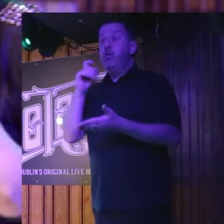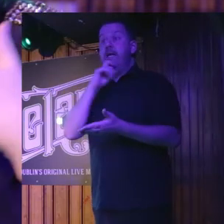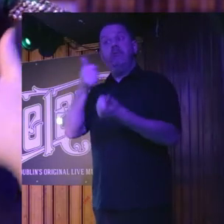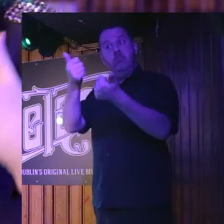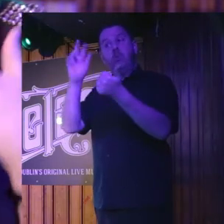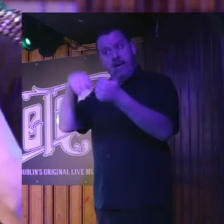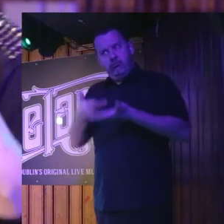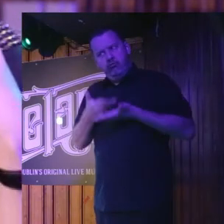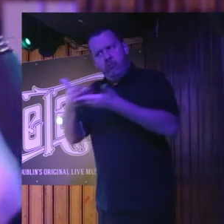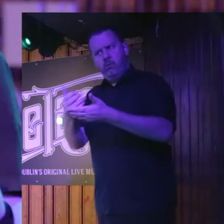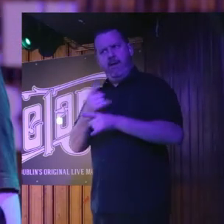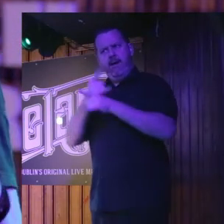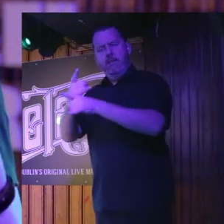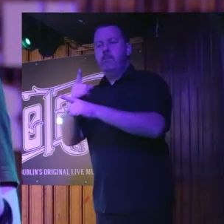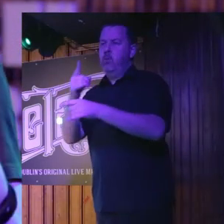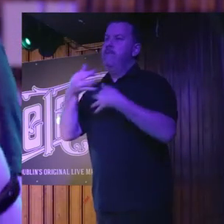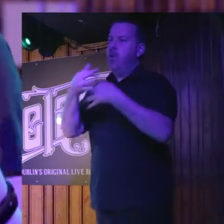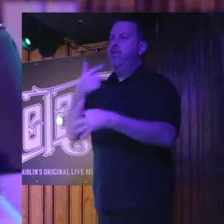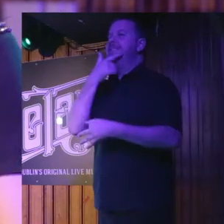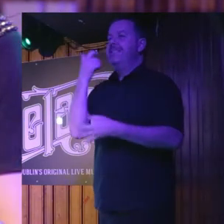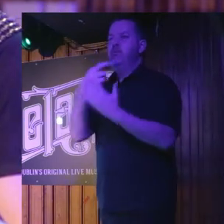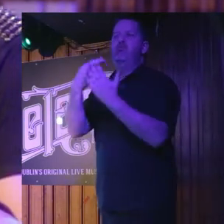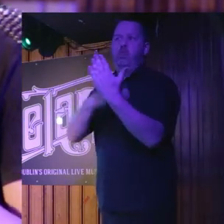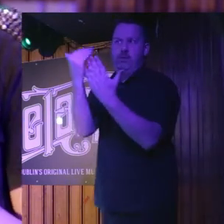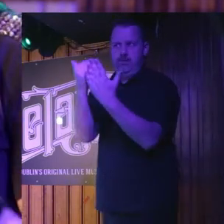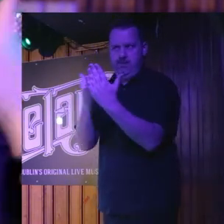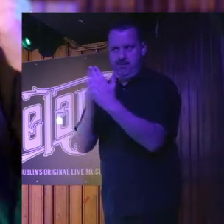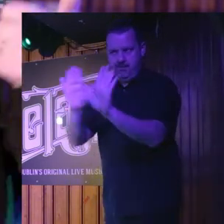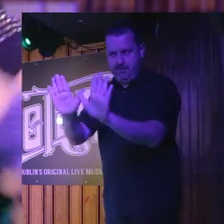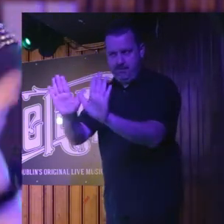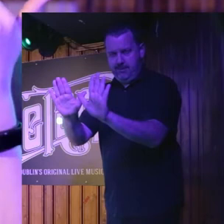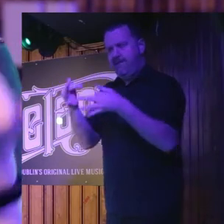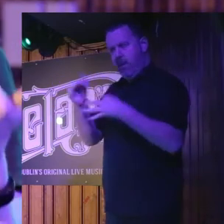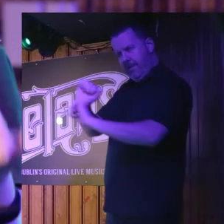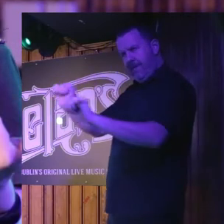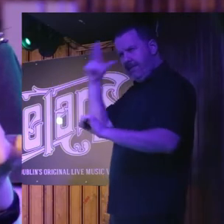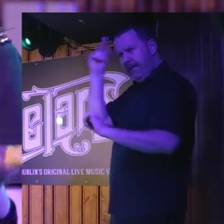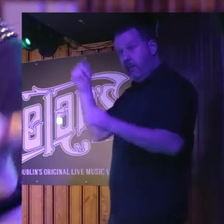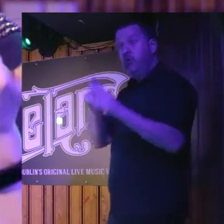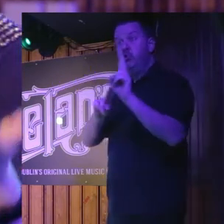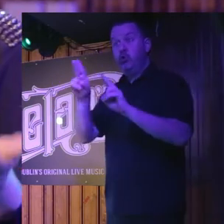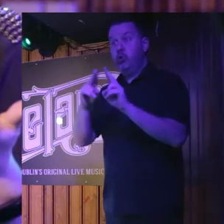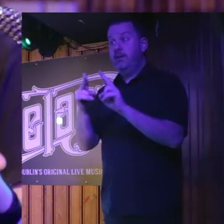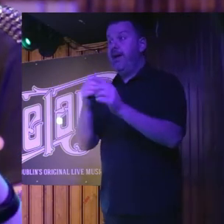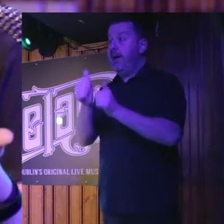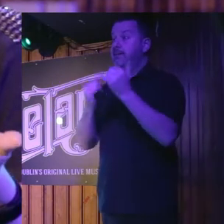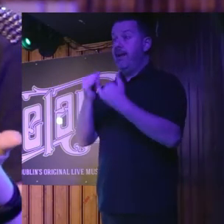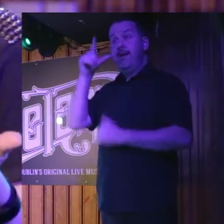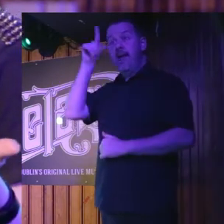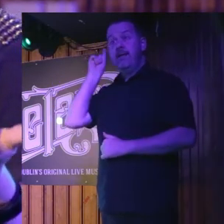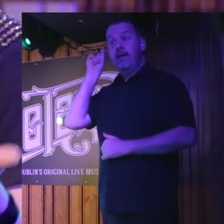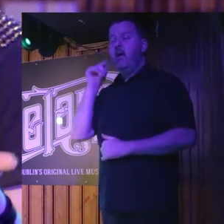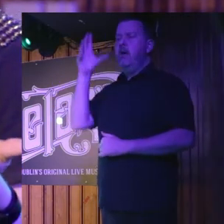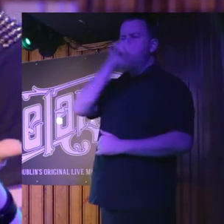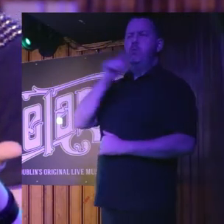follow some simple rules and take the lead of those who have done things well in the past. So first, be like Gallaudet. Always assume that deaf people are